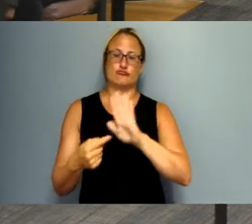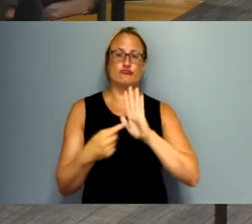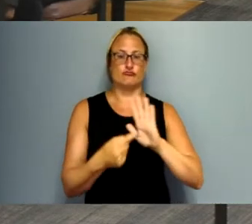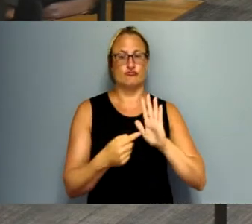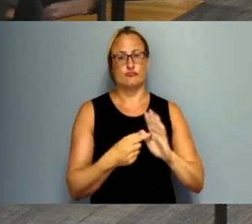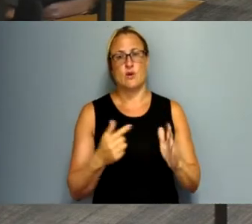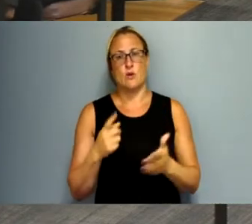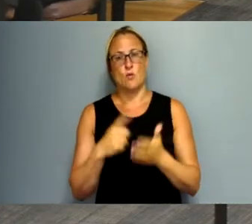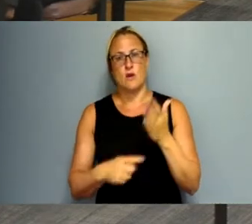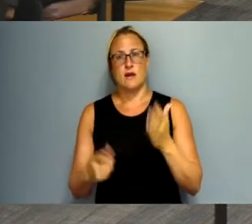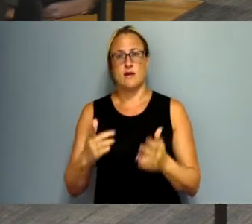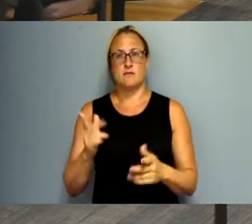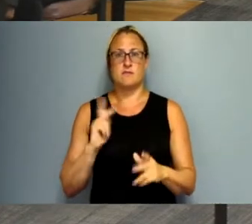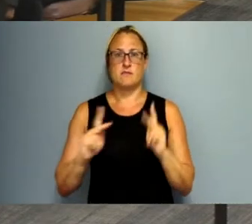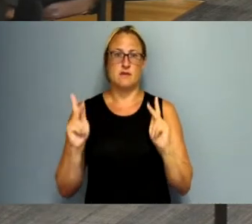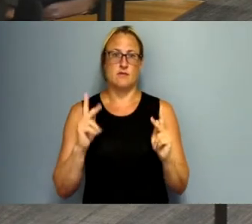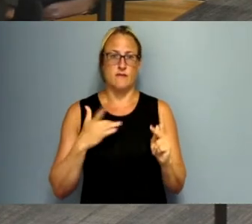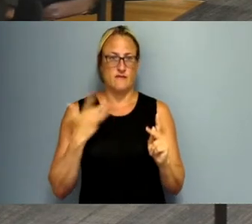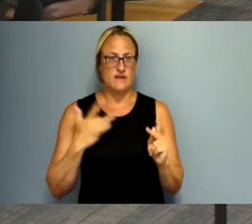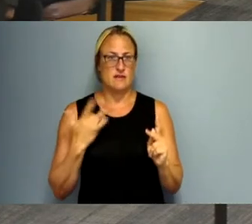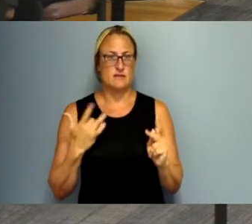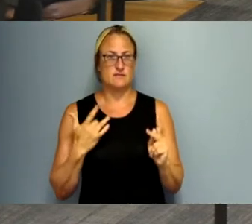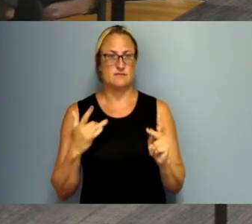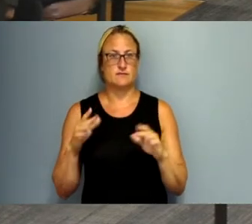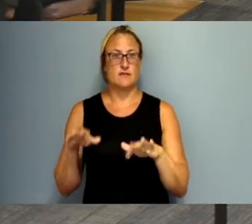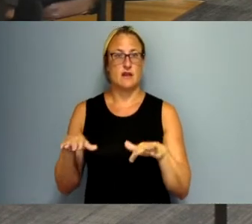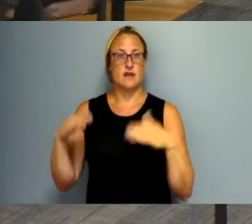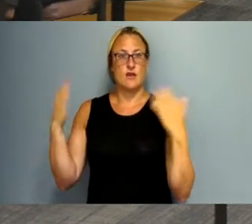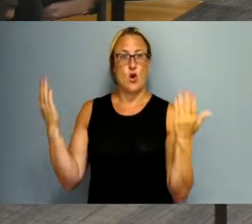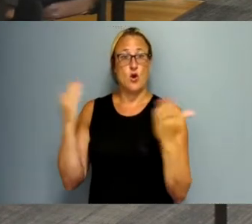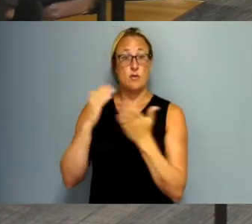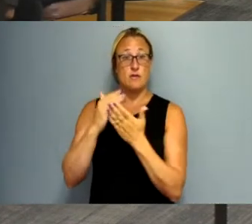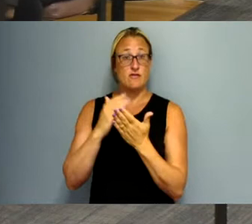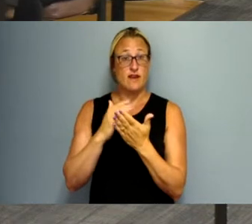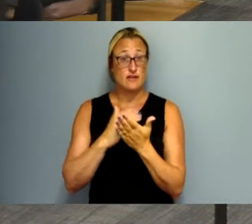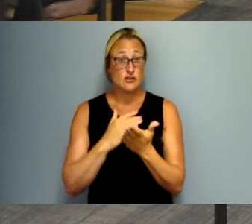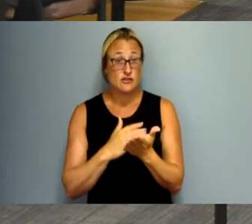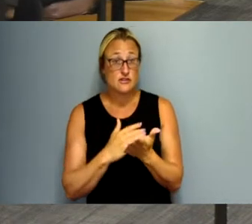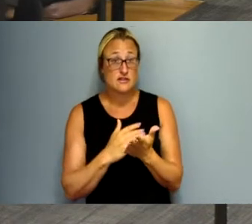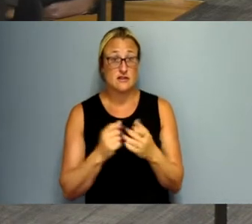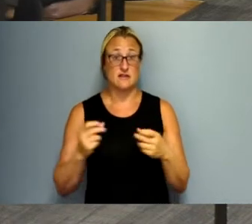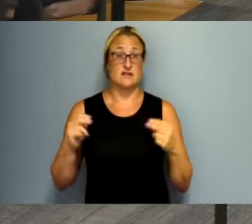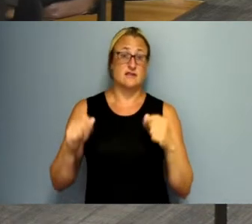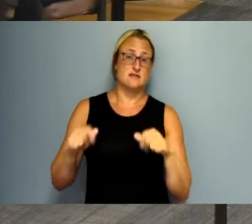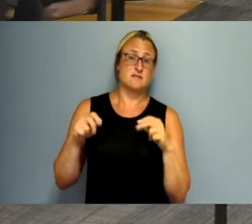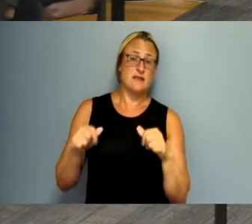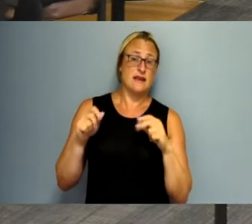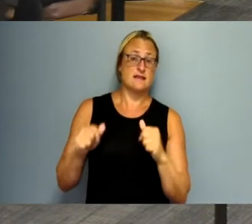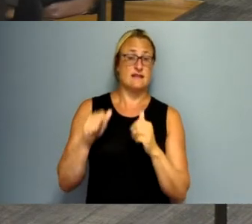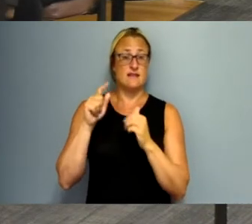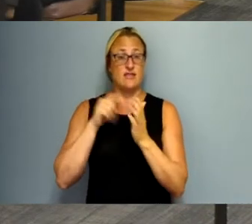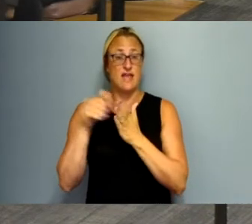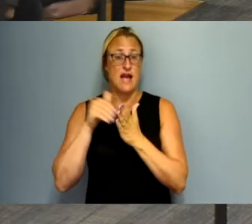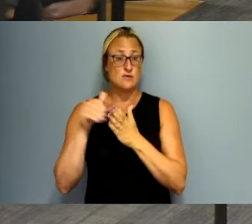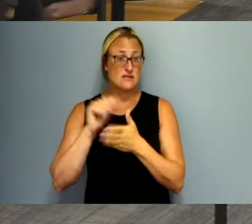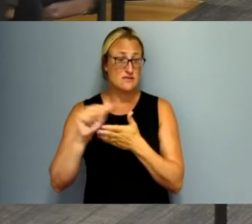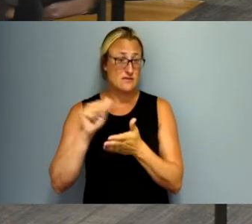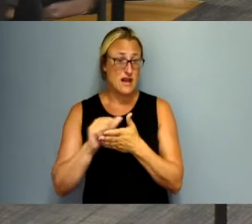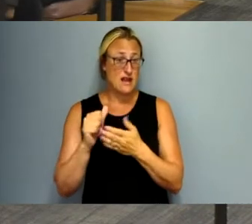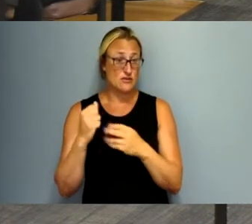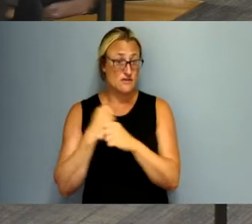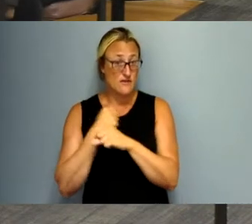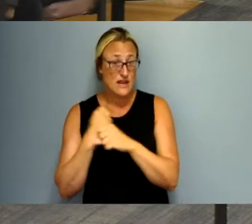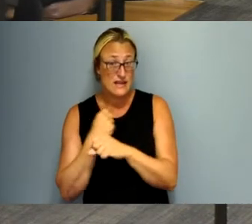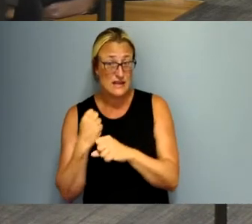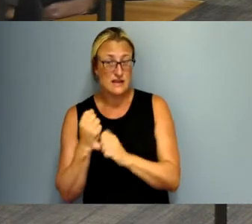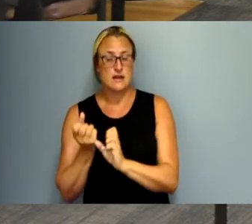people. And the open records, spending thousands of dollars fighting, it just makes it